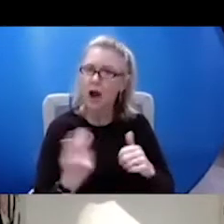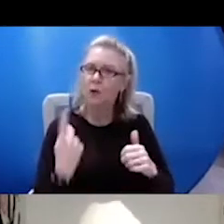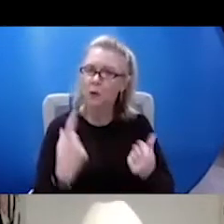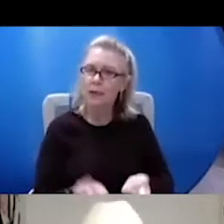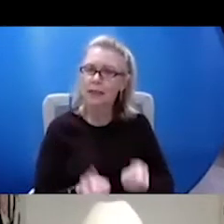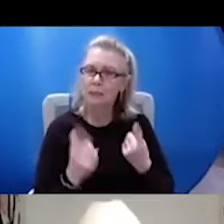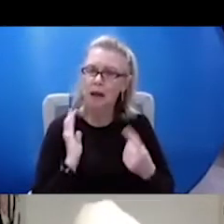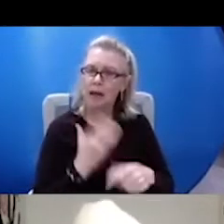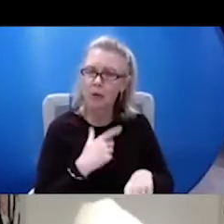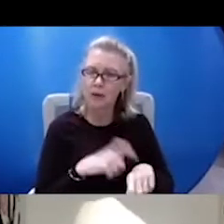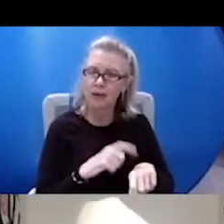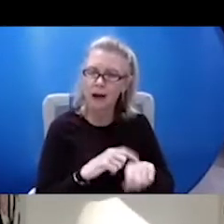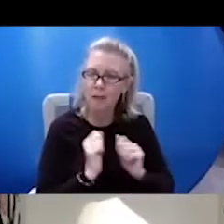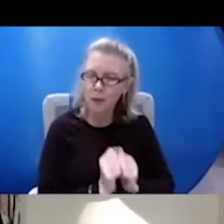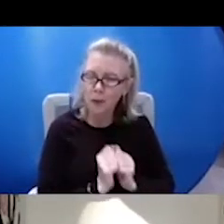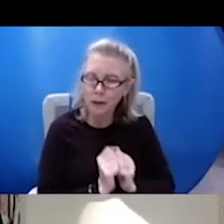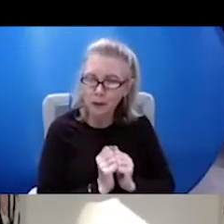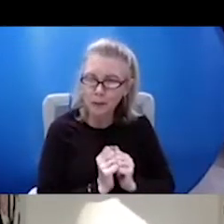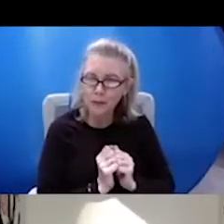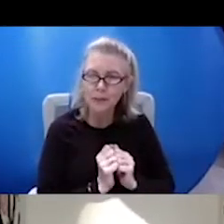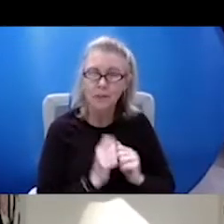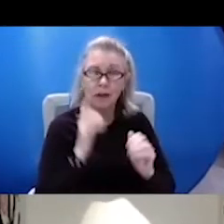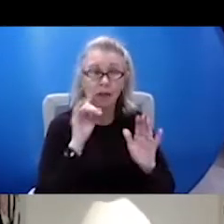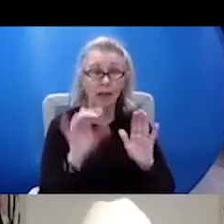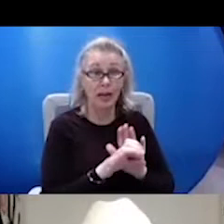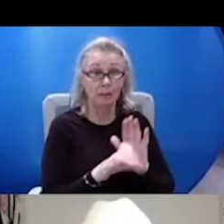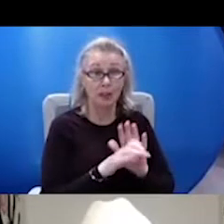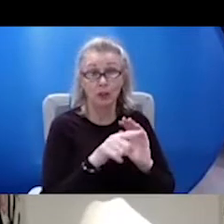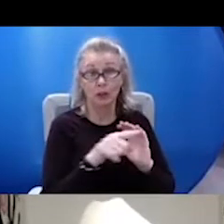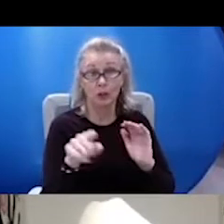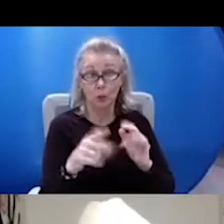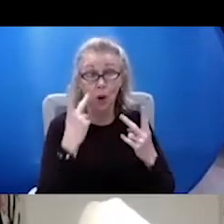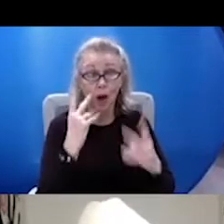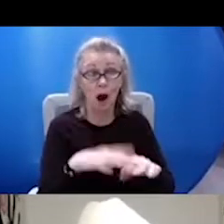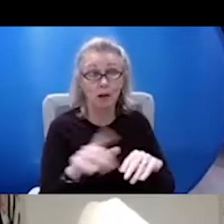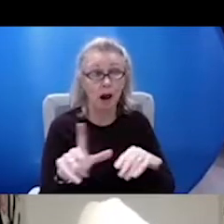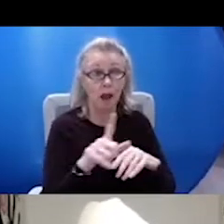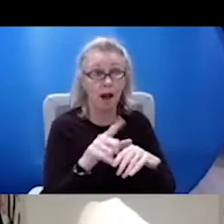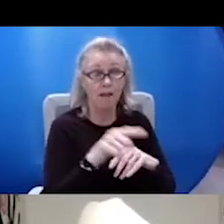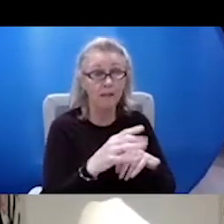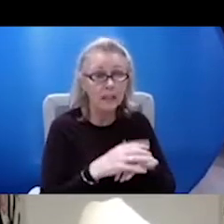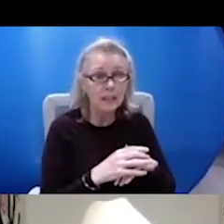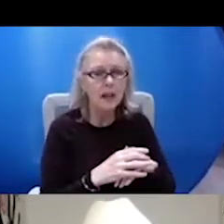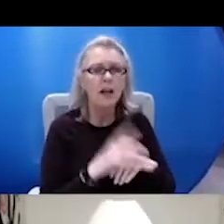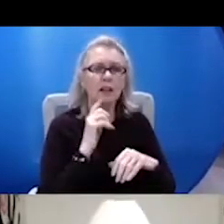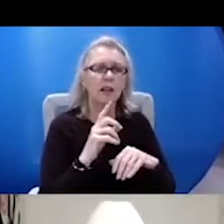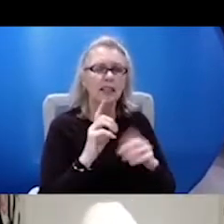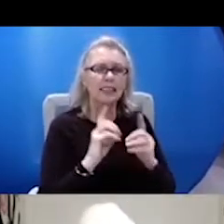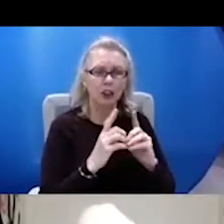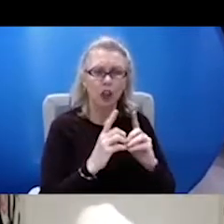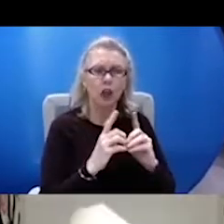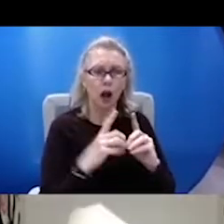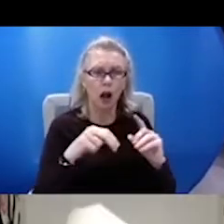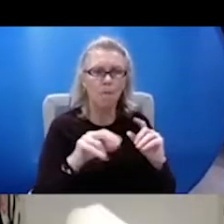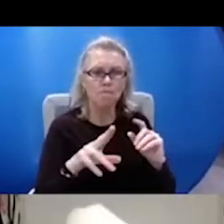together. The images that you are looking at on the left is a digital print on Kozo